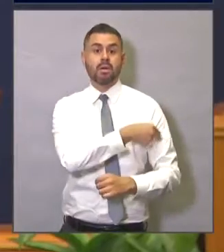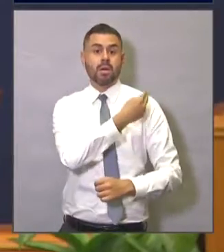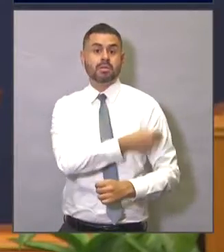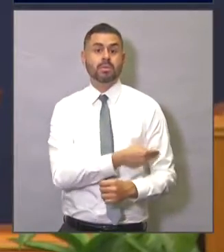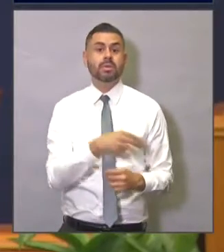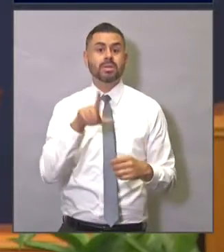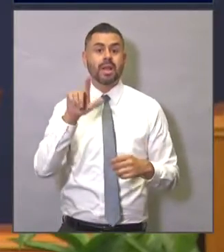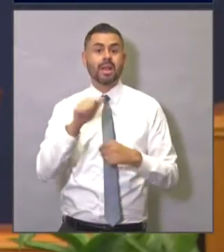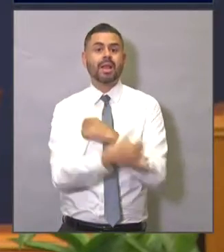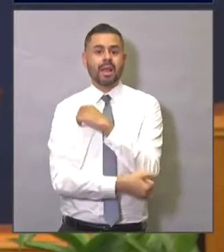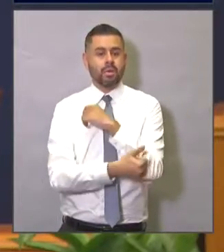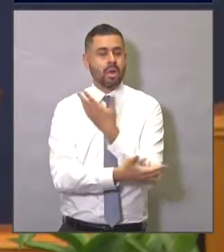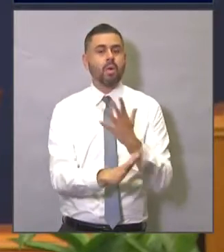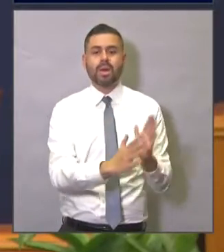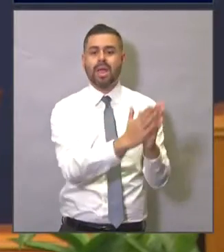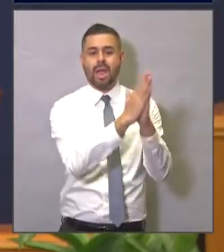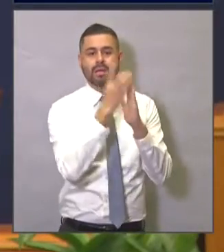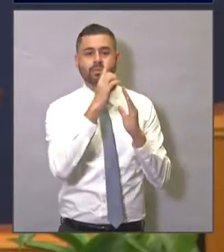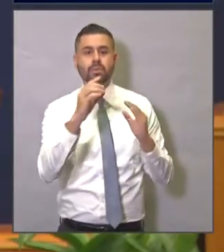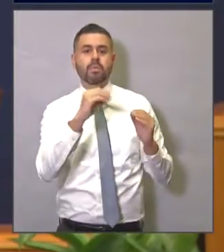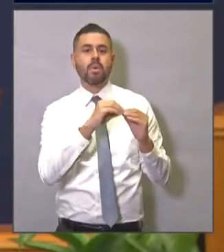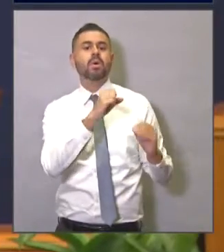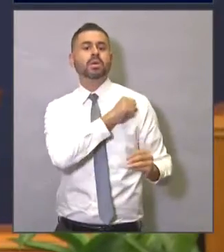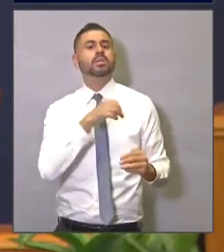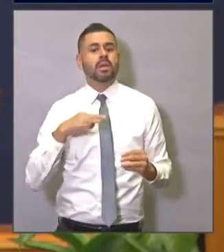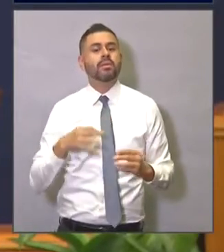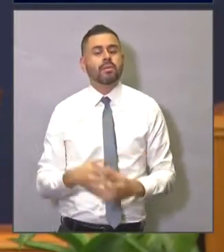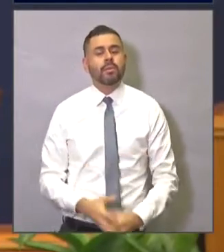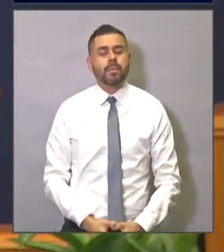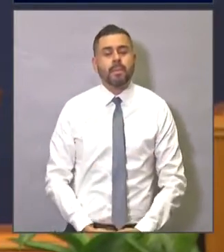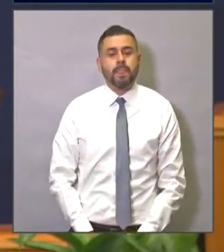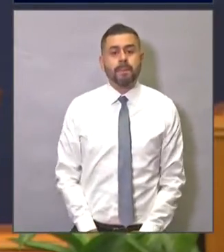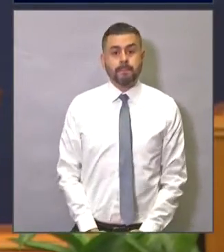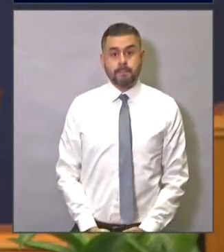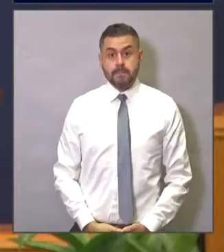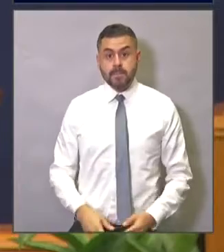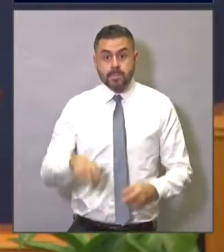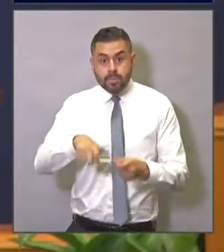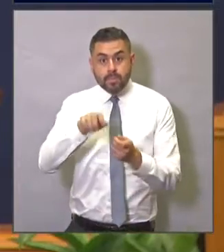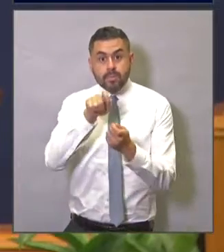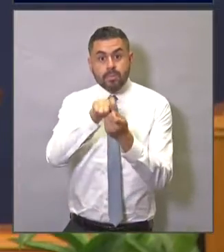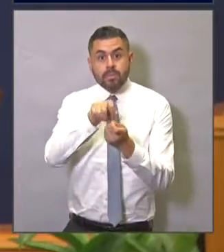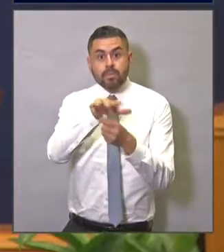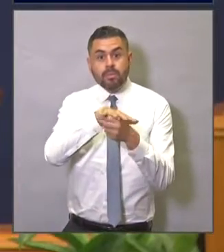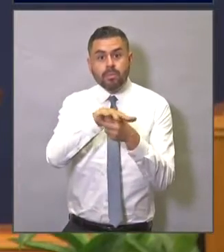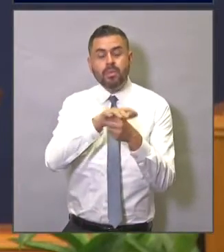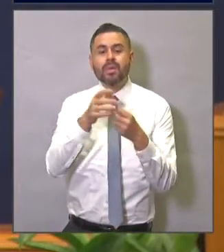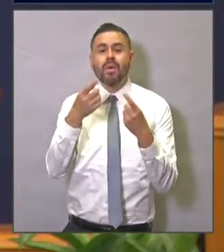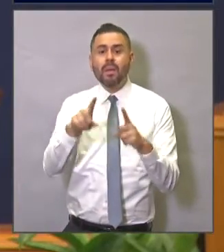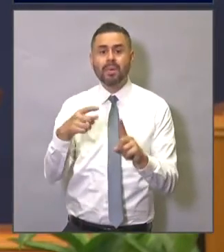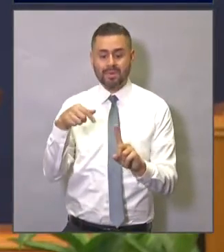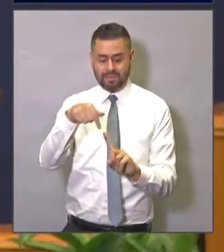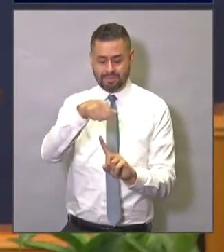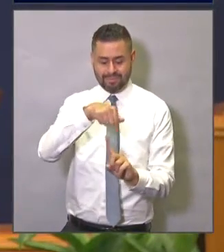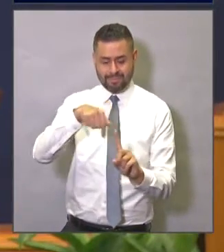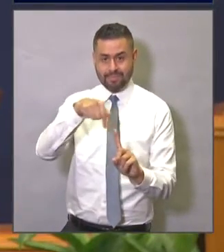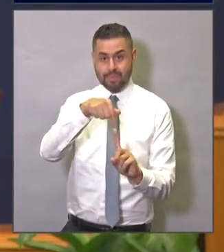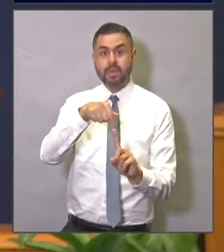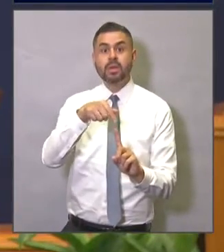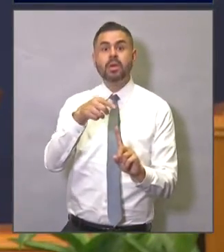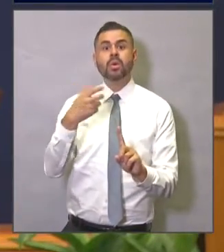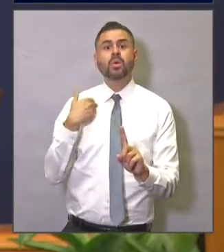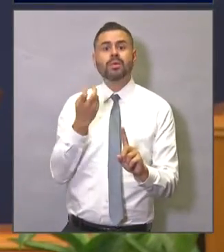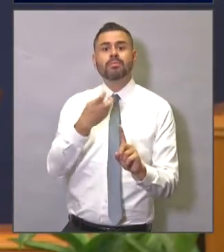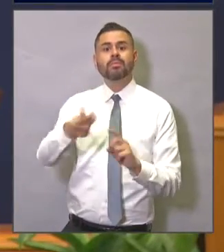Angeles County have made such requests. In a specific region, diverting ambulances to other nearby facilities can